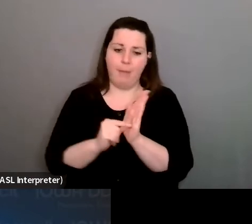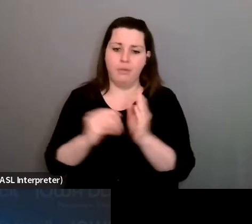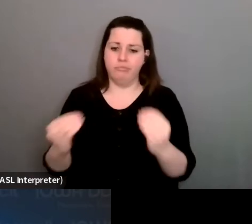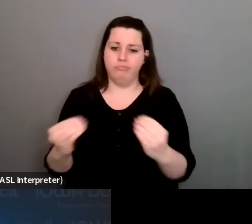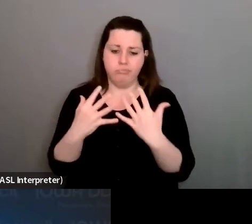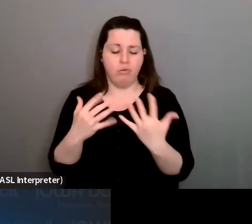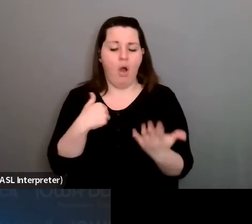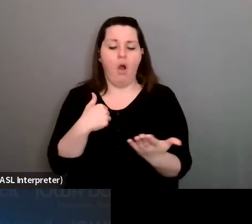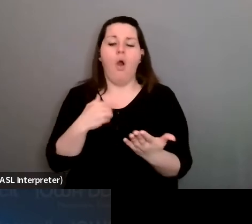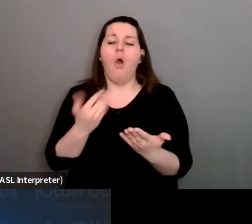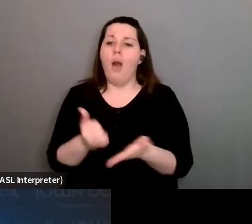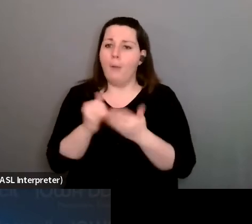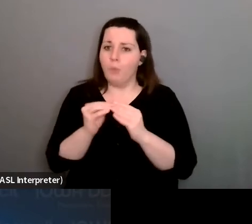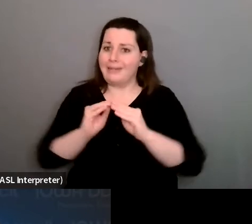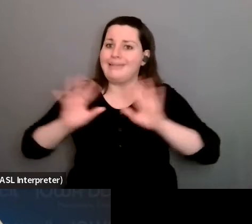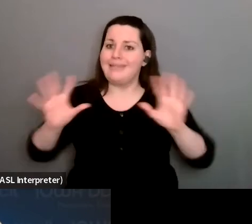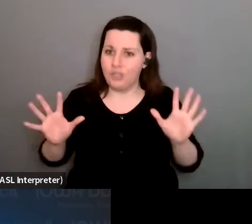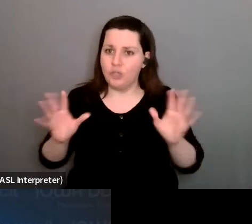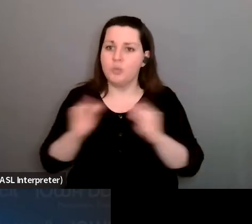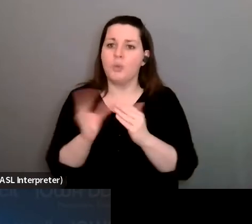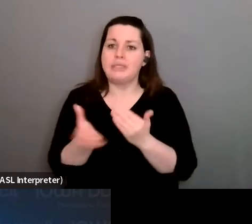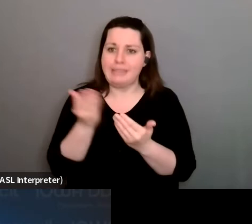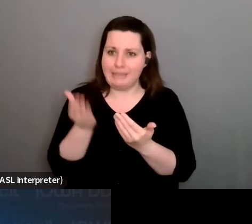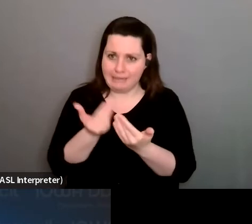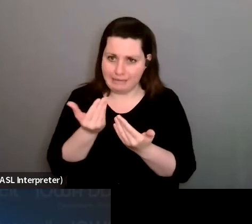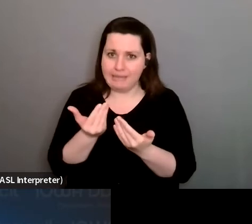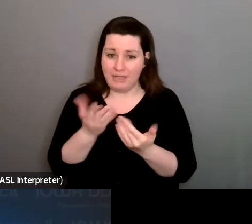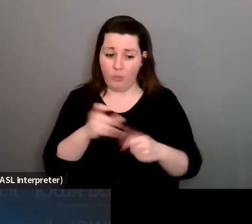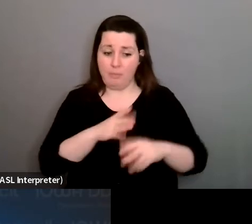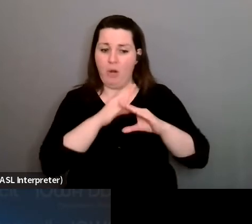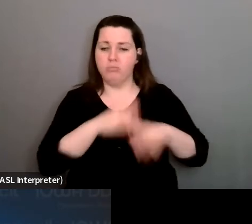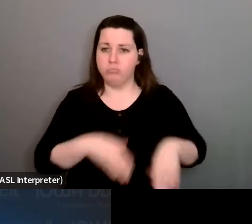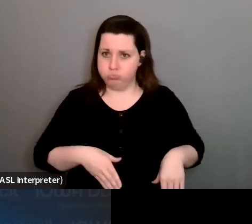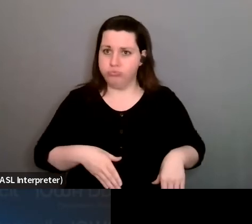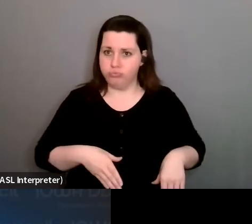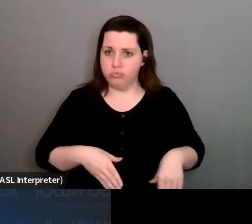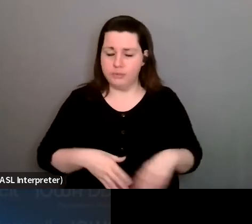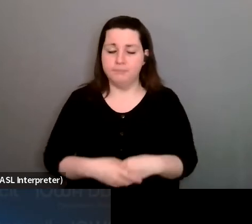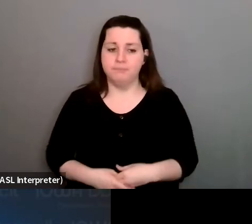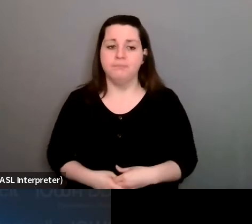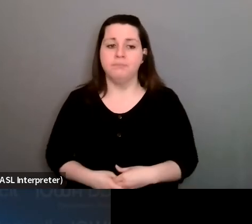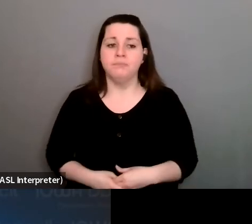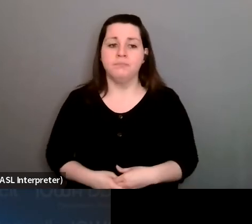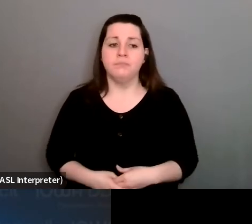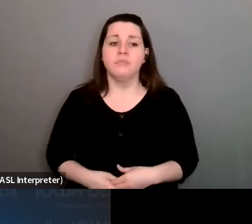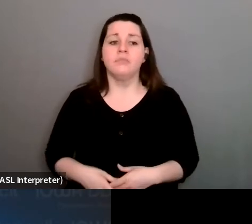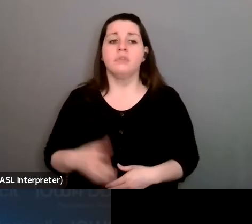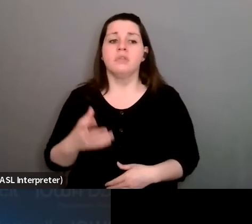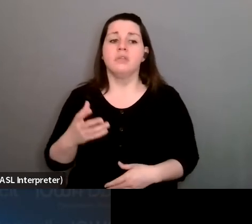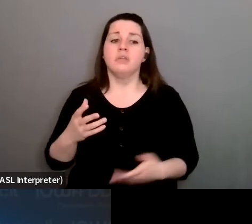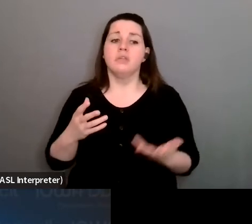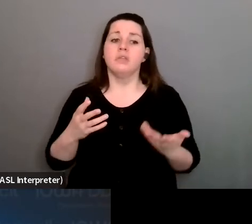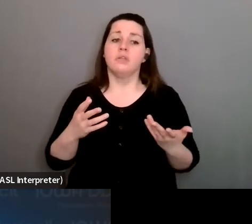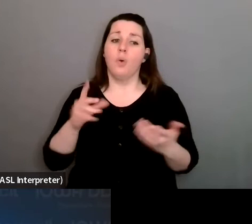and what we believe make things easier and break some of those barriers that Treasurer Fitzgerald was talking about. In response to that,